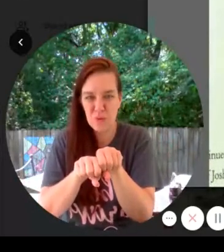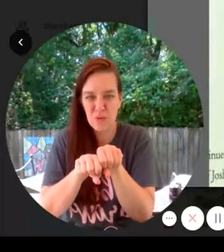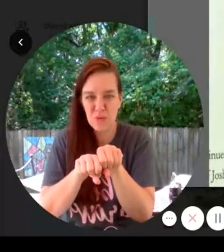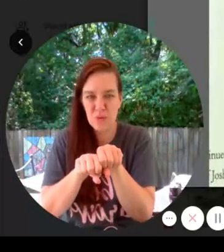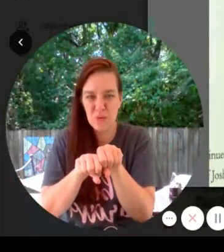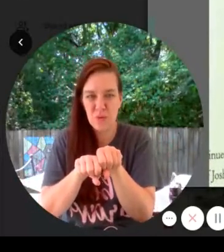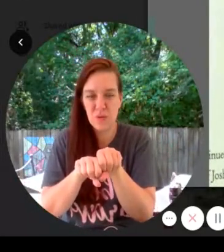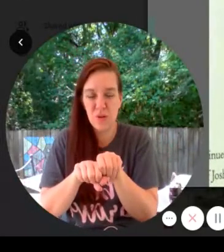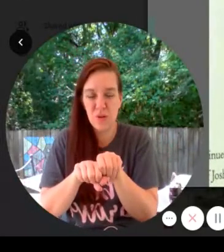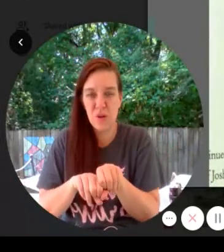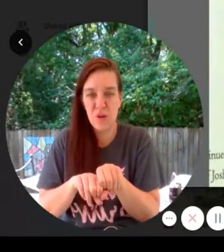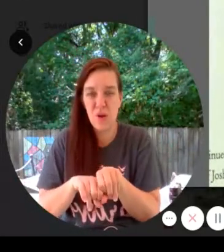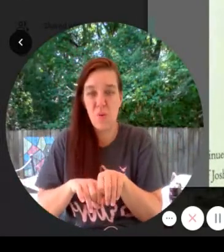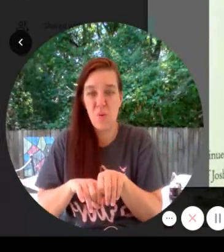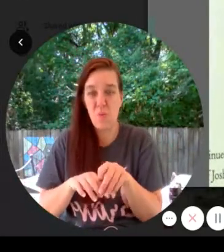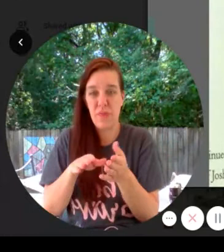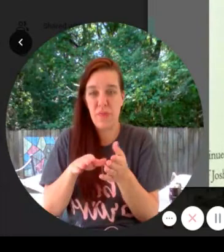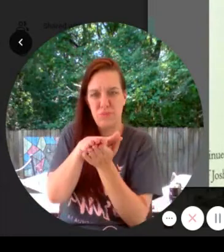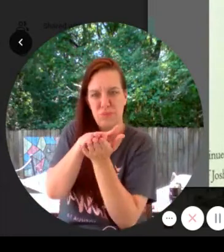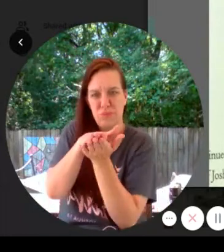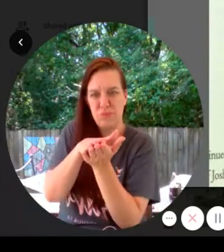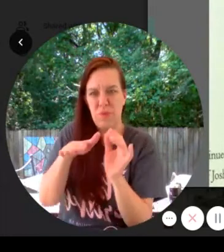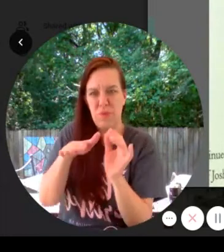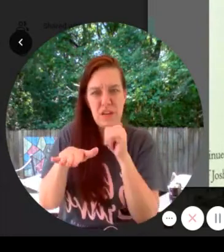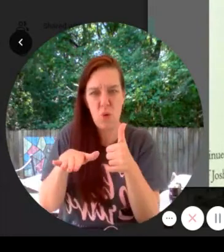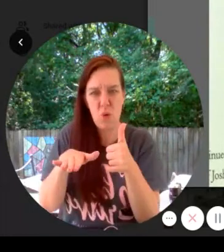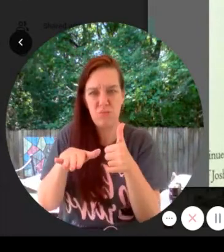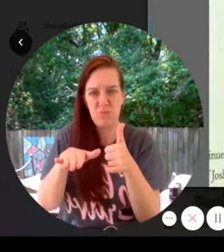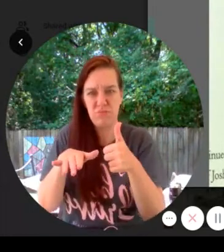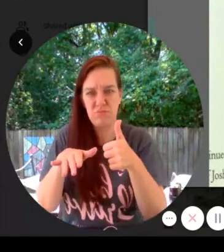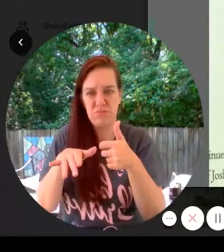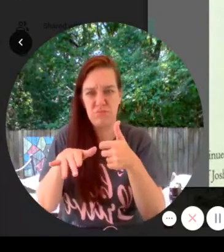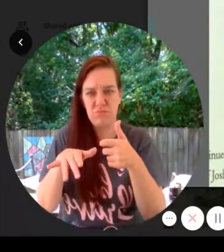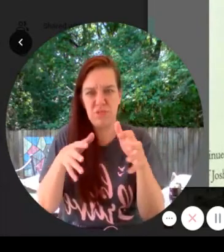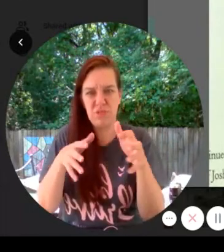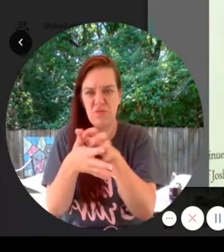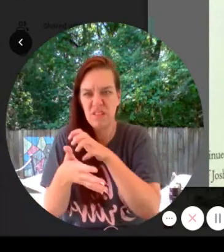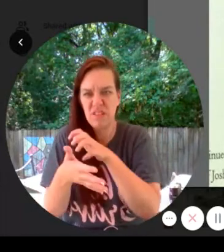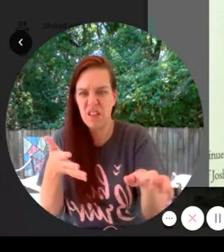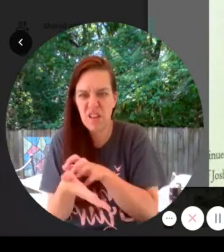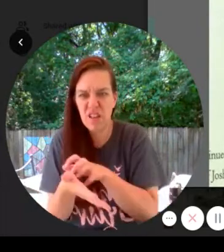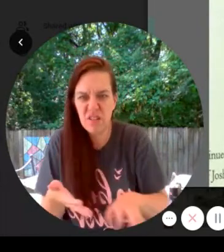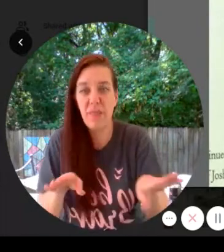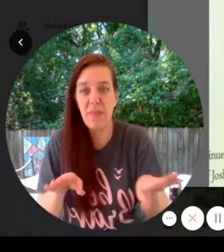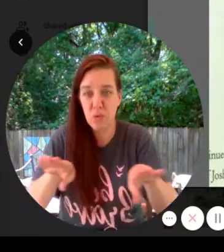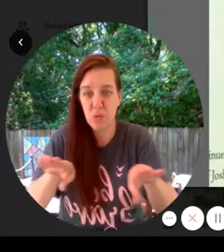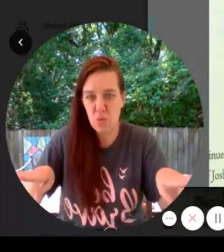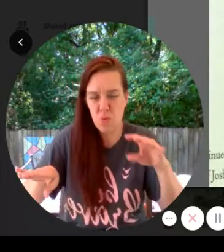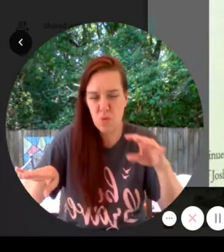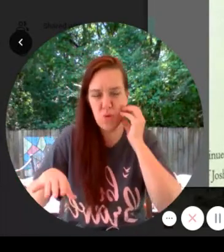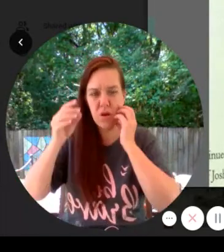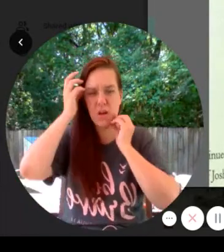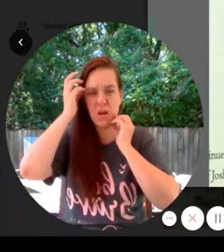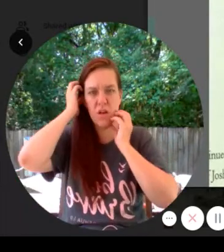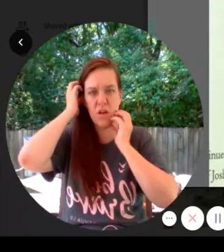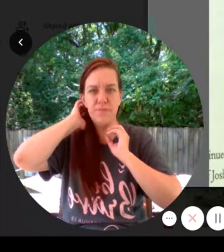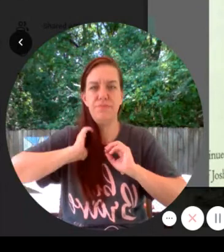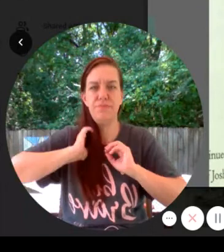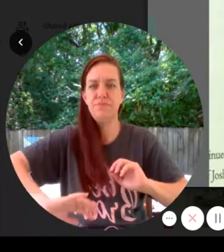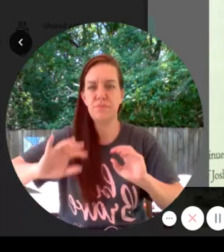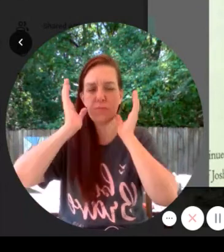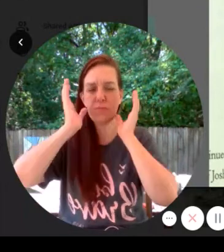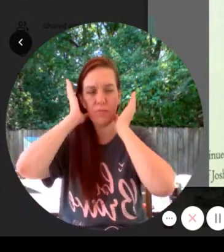non-marking soles. Miles unwrapped the Twinkie and broke it in half. Let